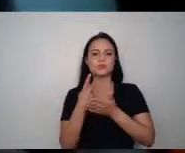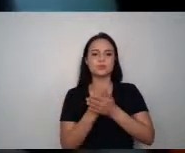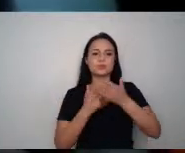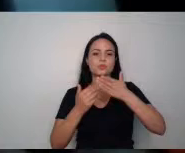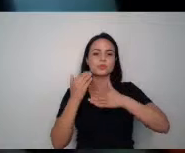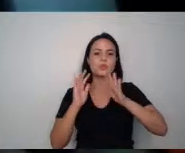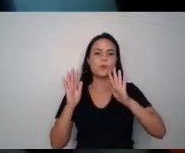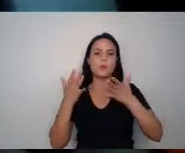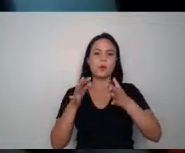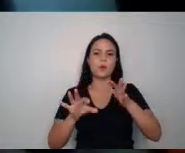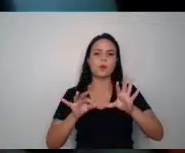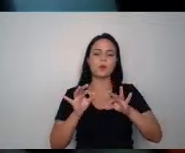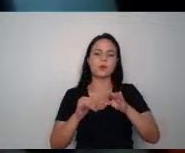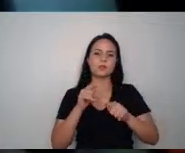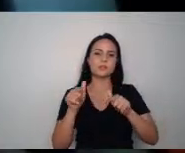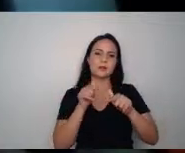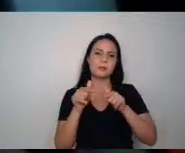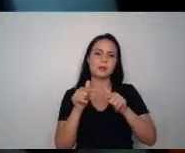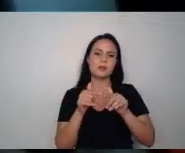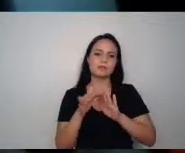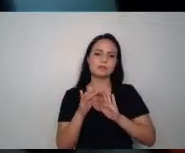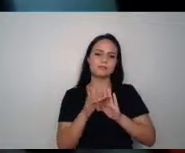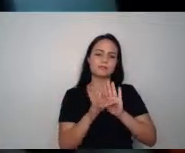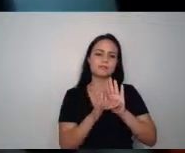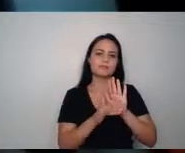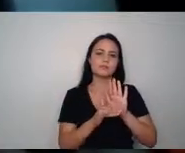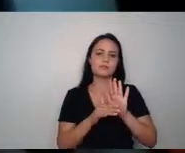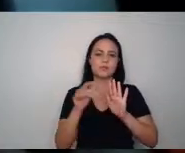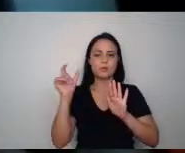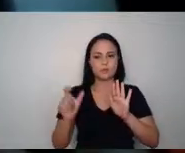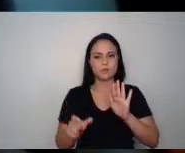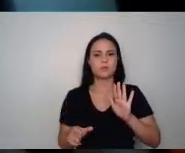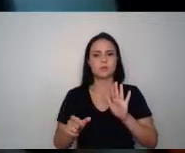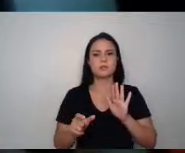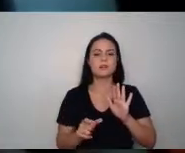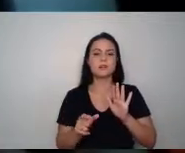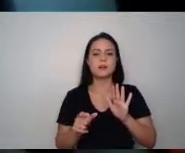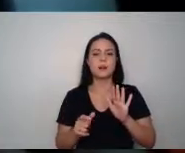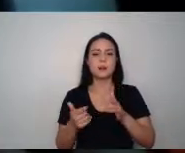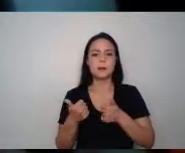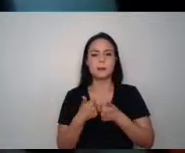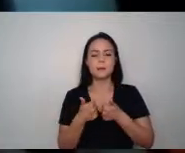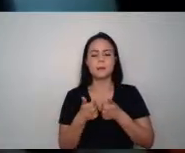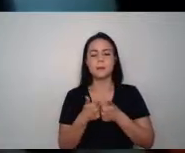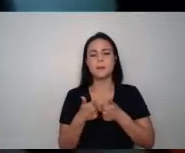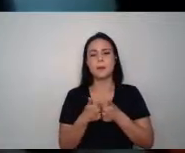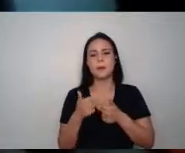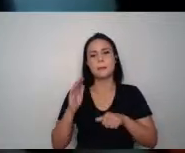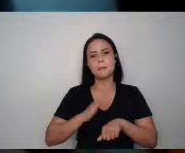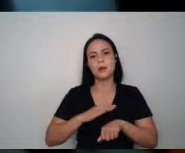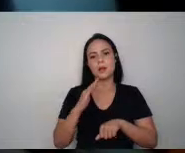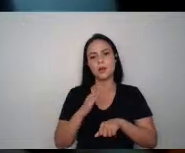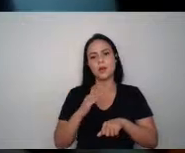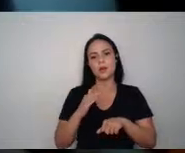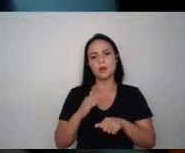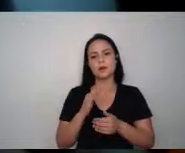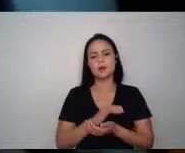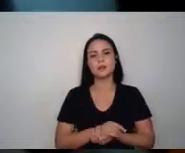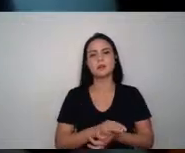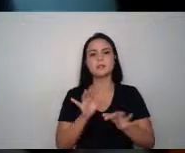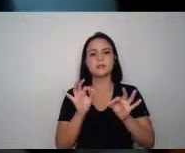are against this classic structure. But on the other hand, we are getting